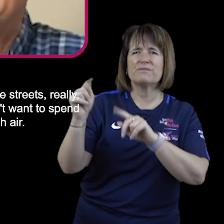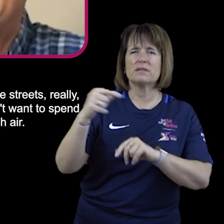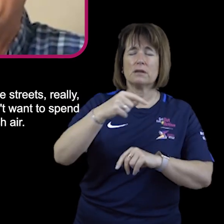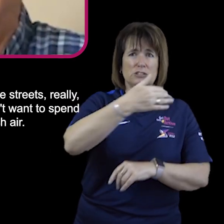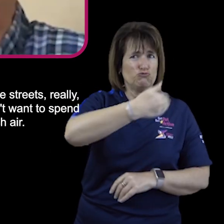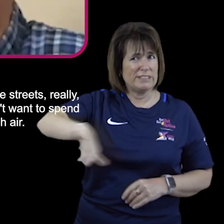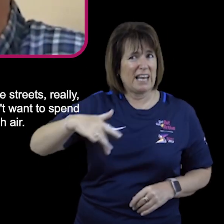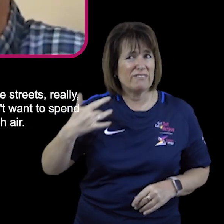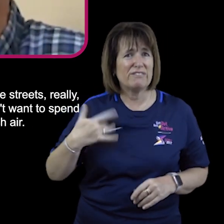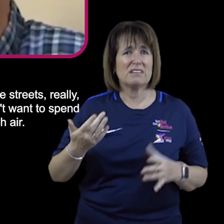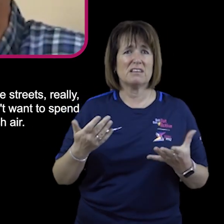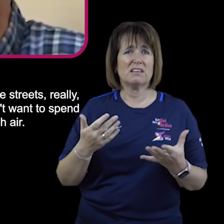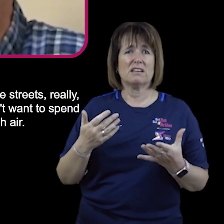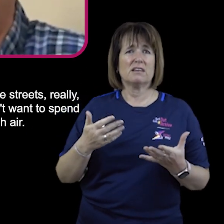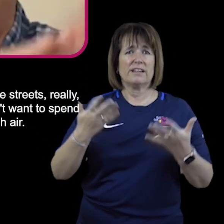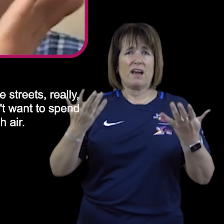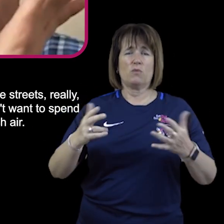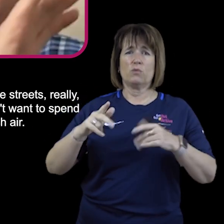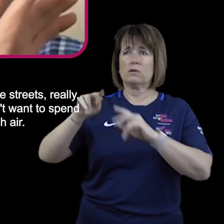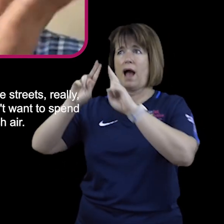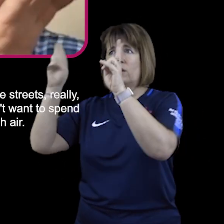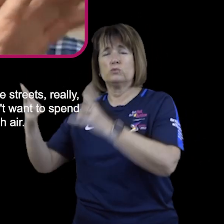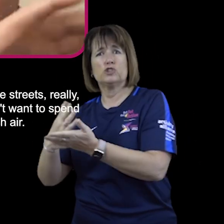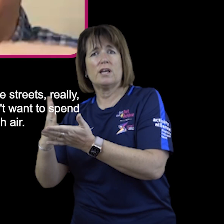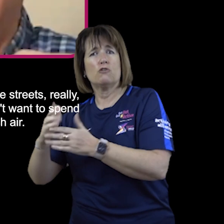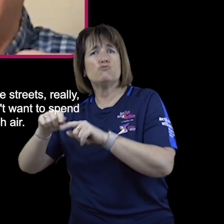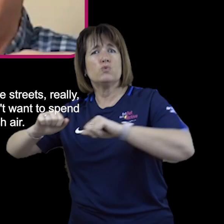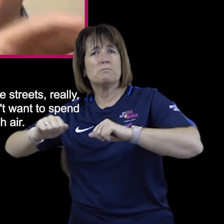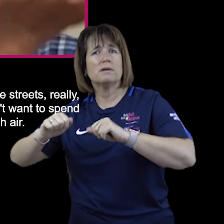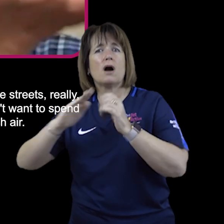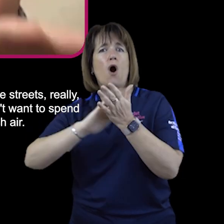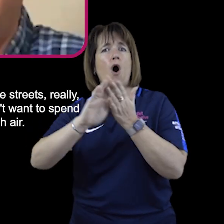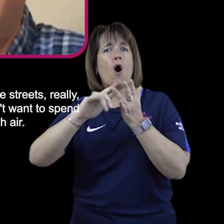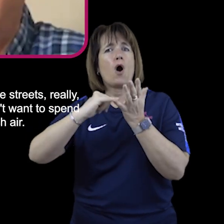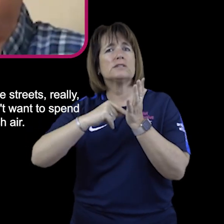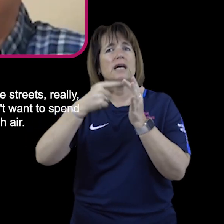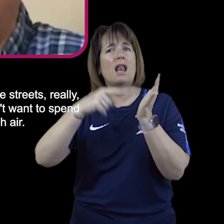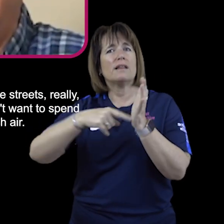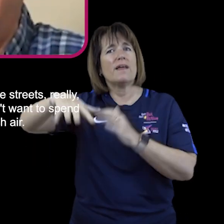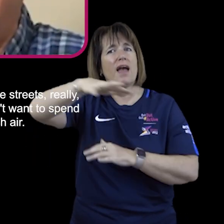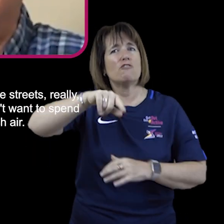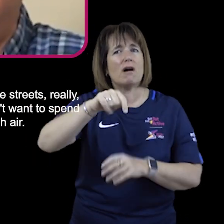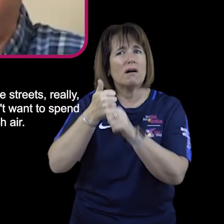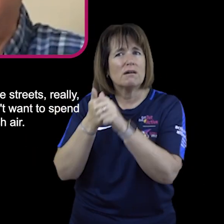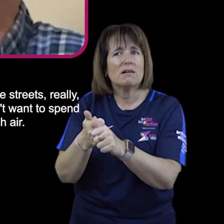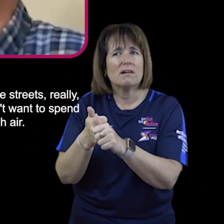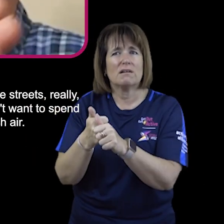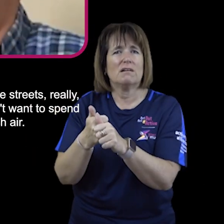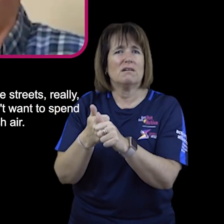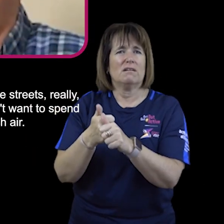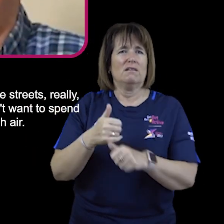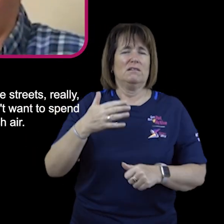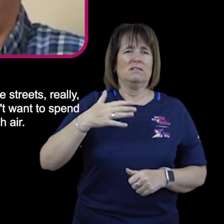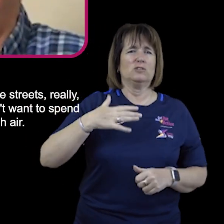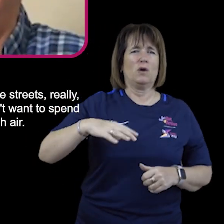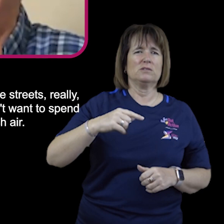been living on the streets, really, and they've now got a room in a shared house, a hostel that a library supports. But they don't want to spend their